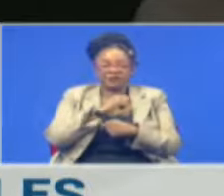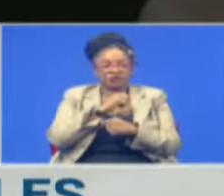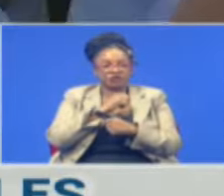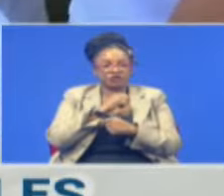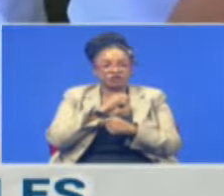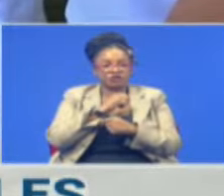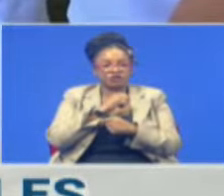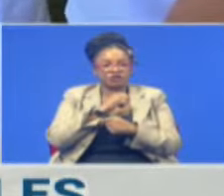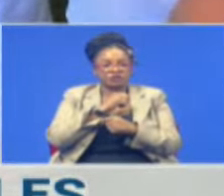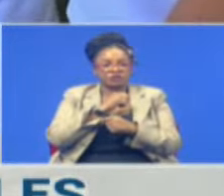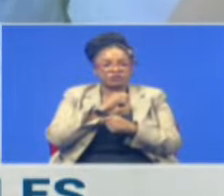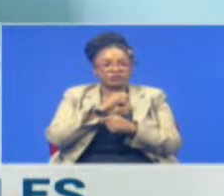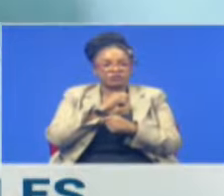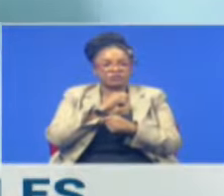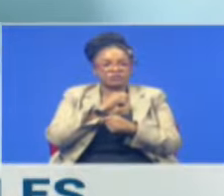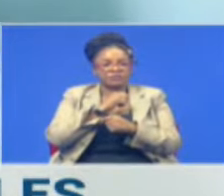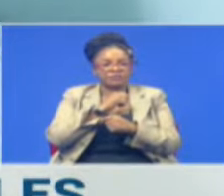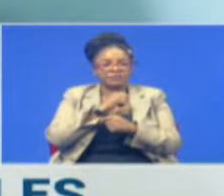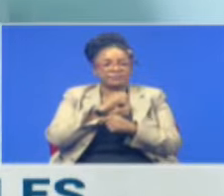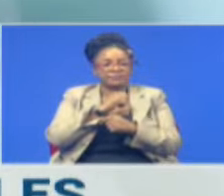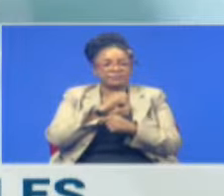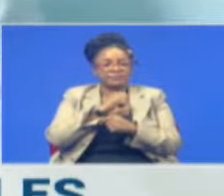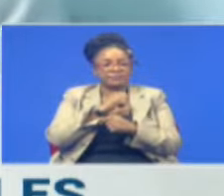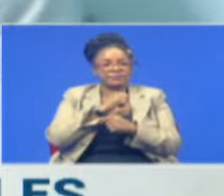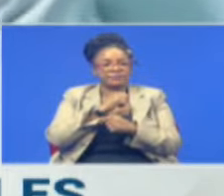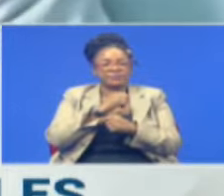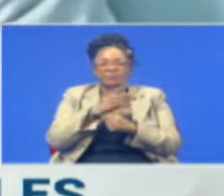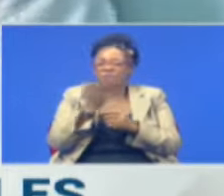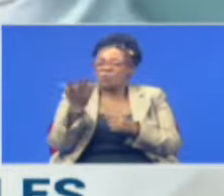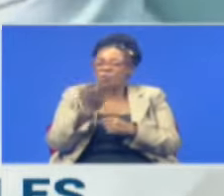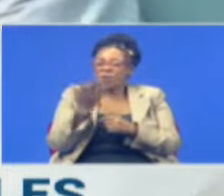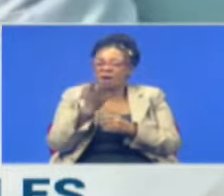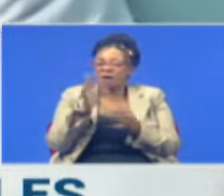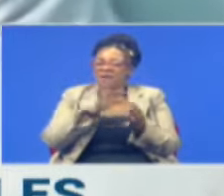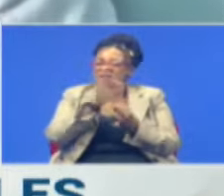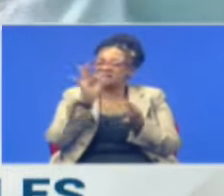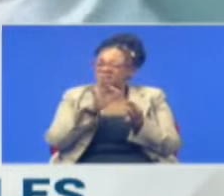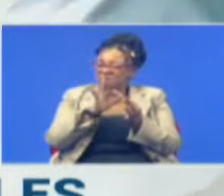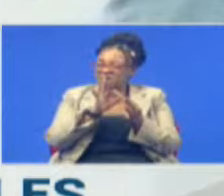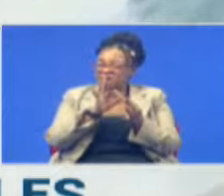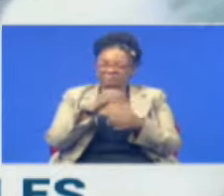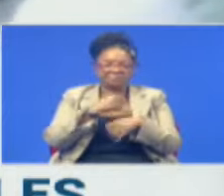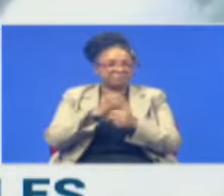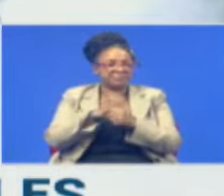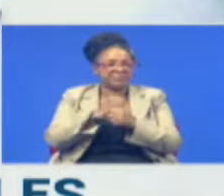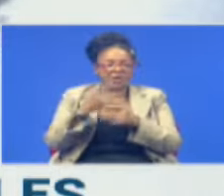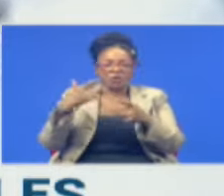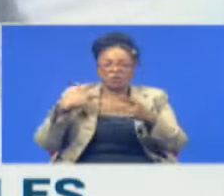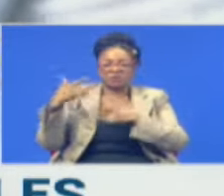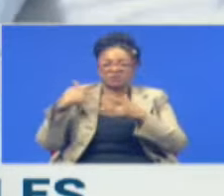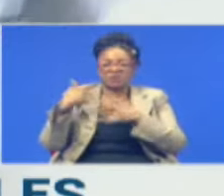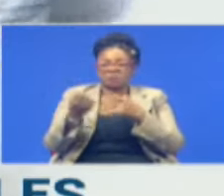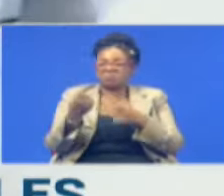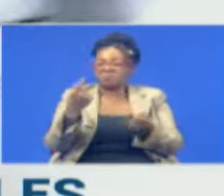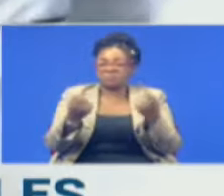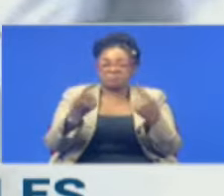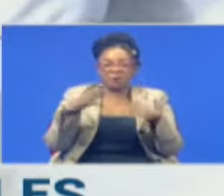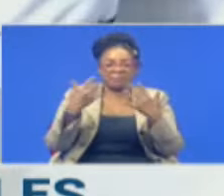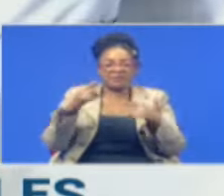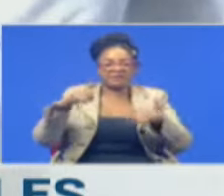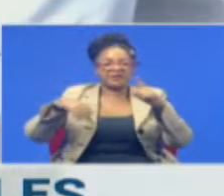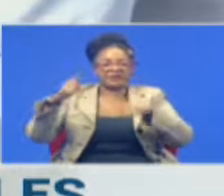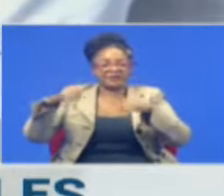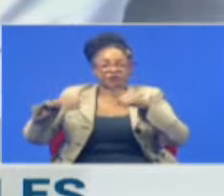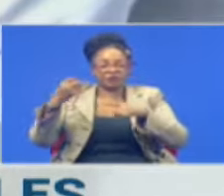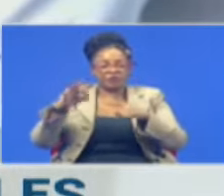of the AstraZeneca vaccine. Where exactly does this leave them? Concerns have emerged over the variations in the components of